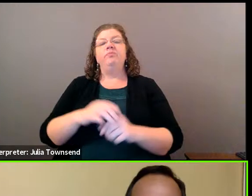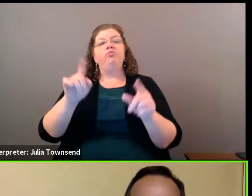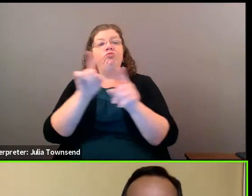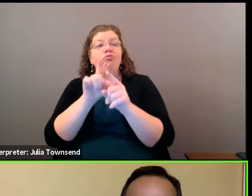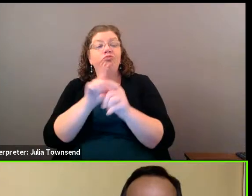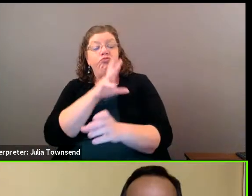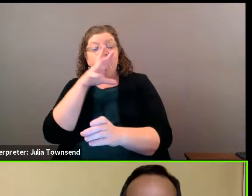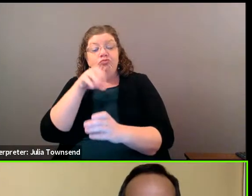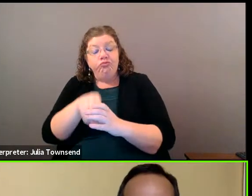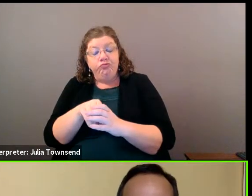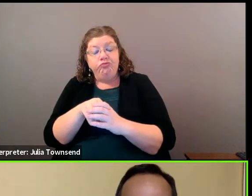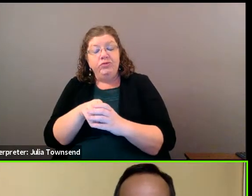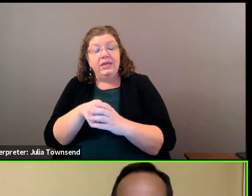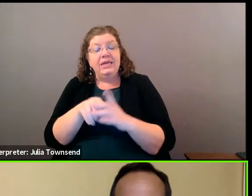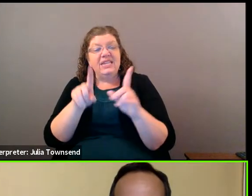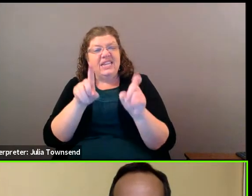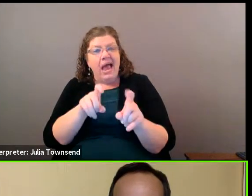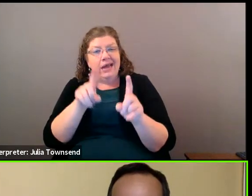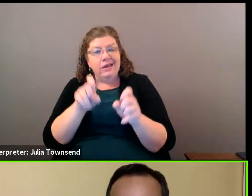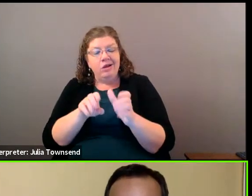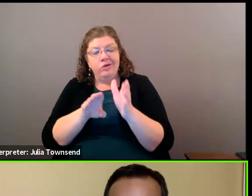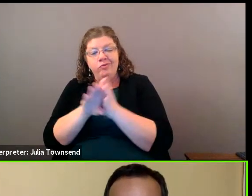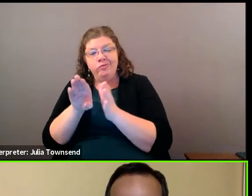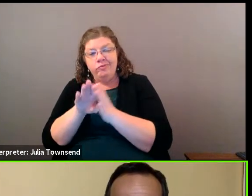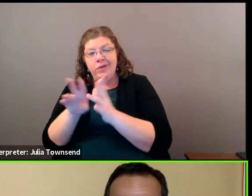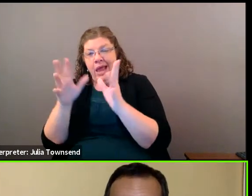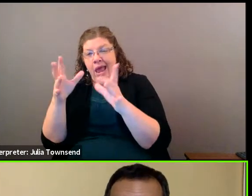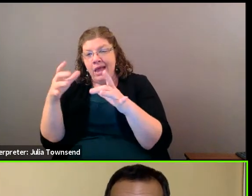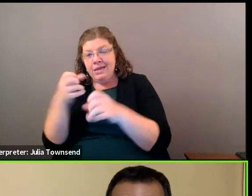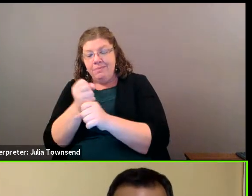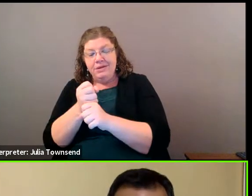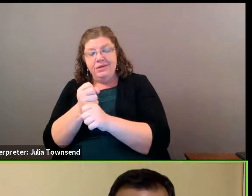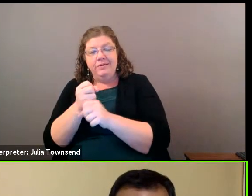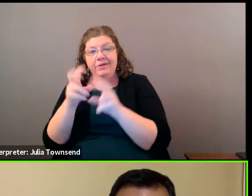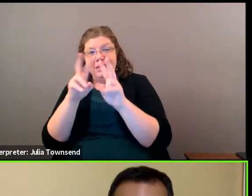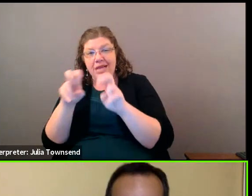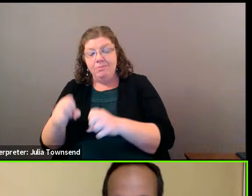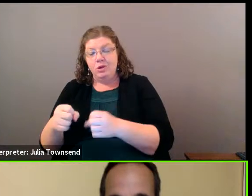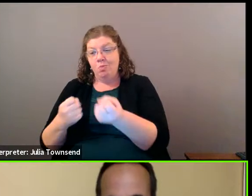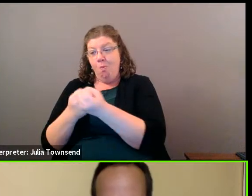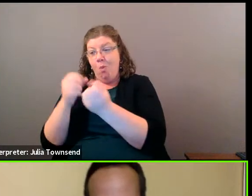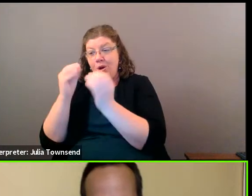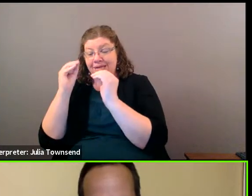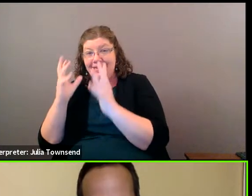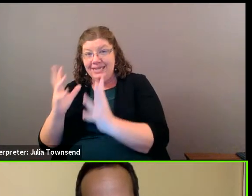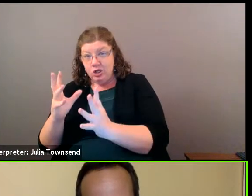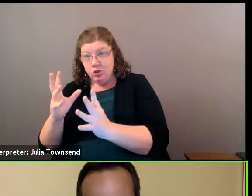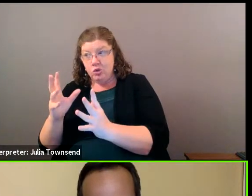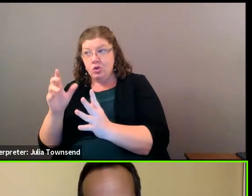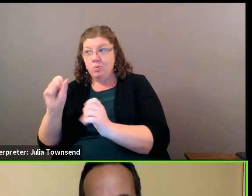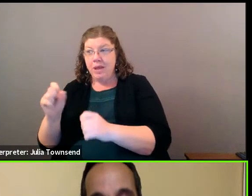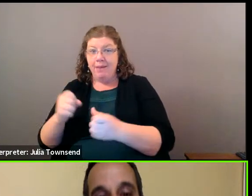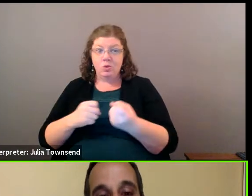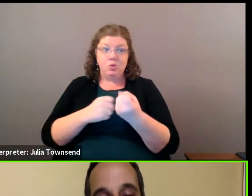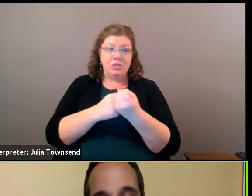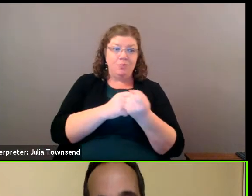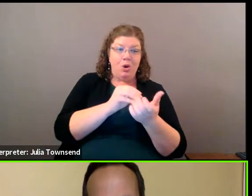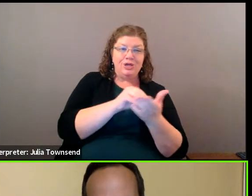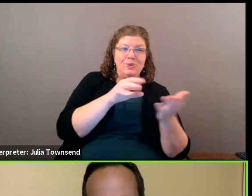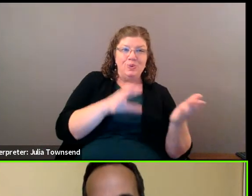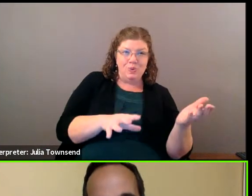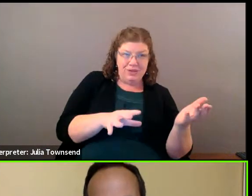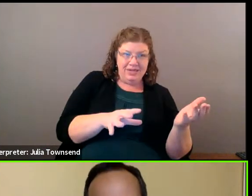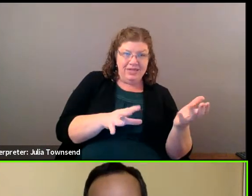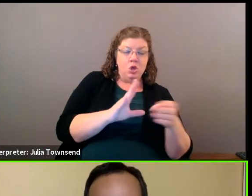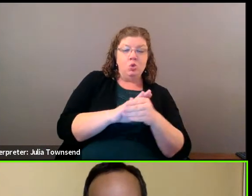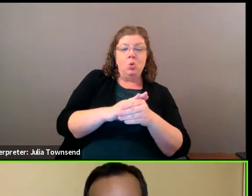built-in diagnostic, formative, and summative assessments that support teachers to support students to